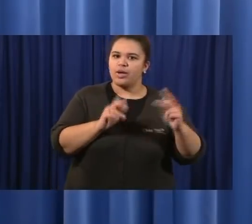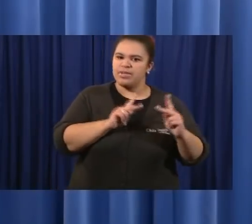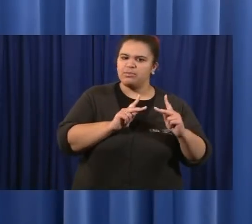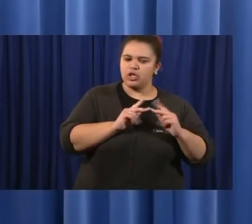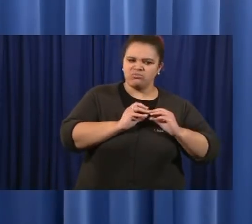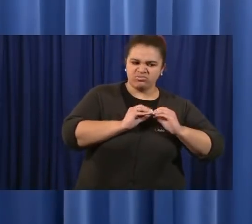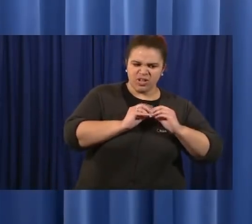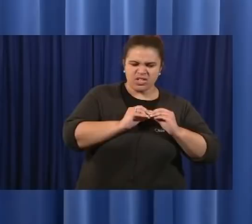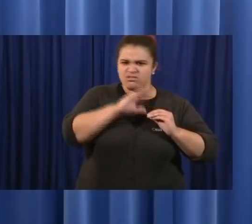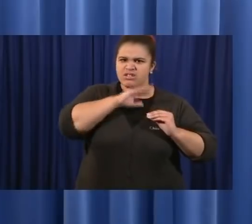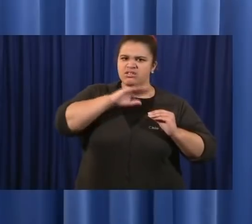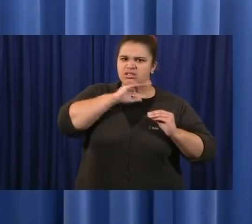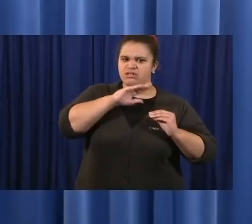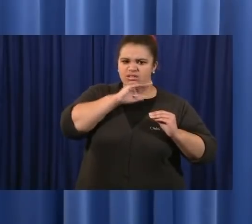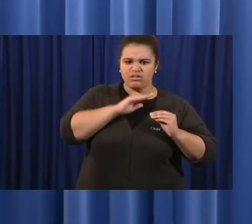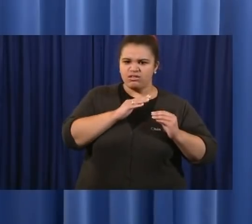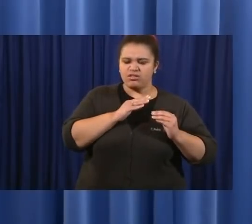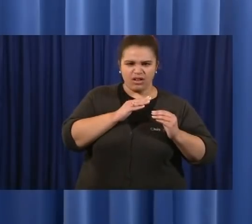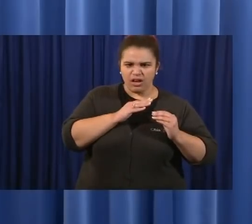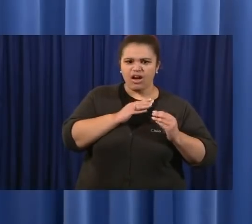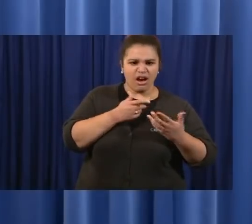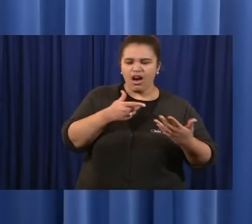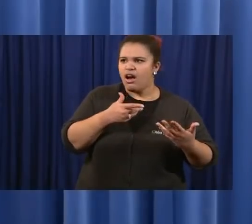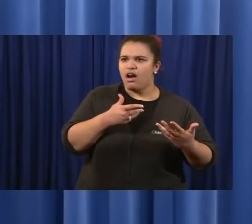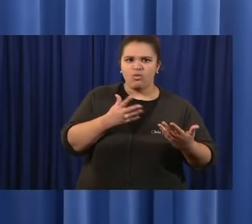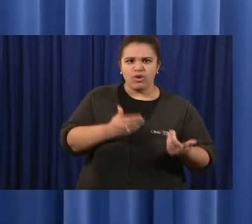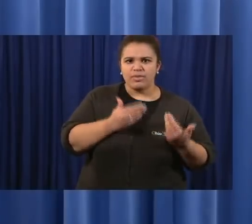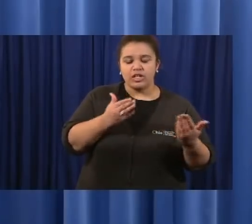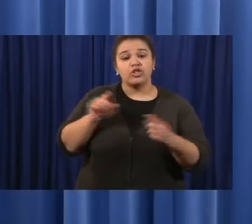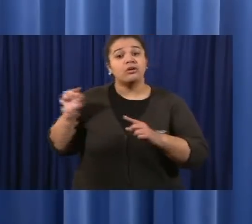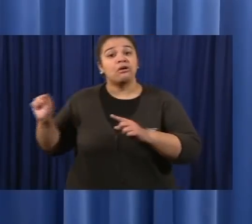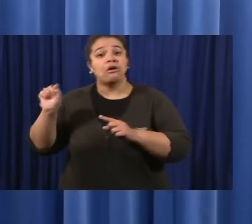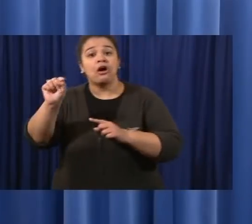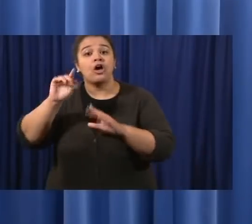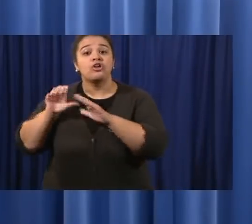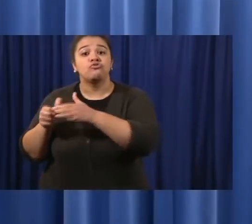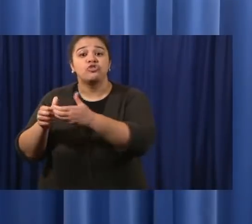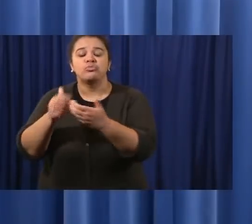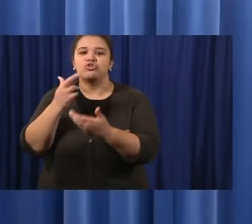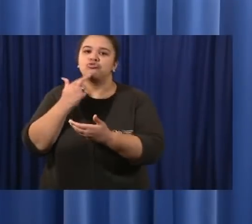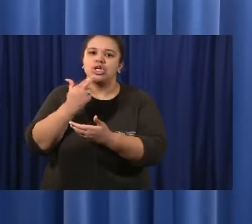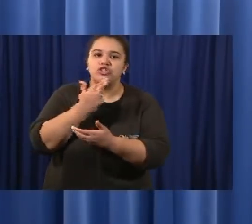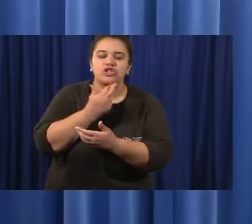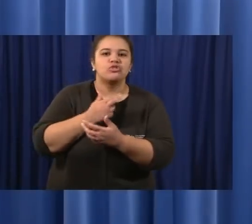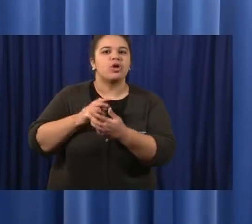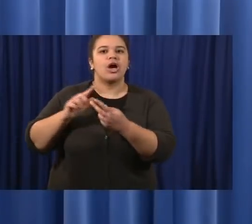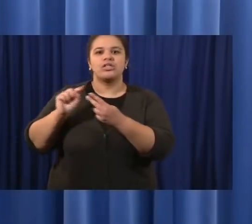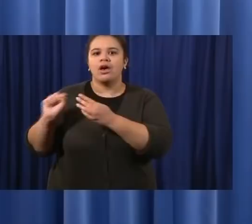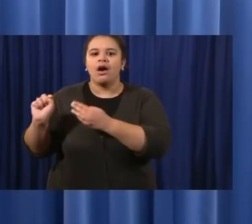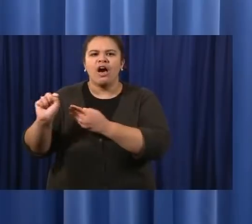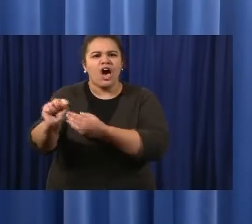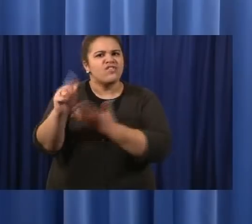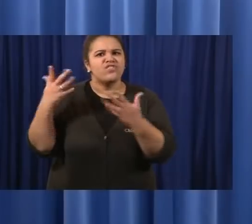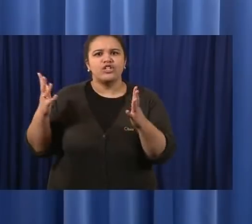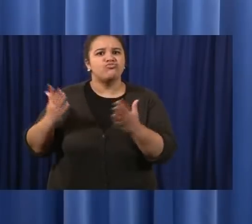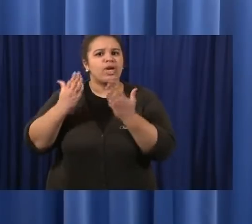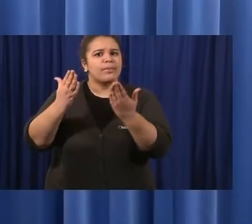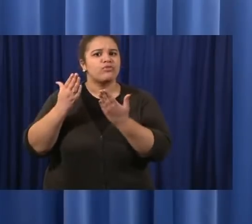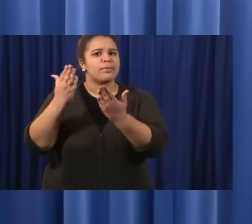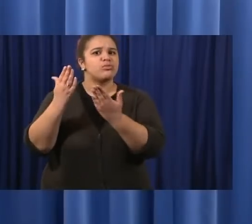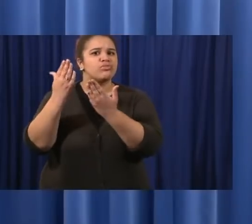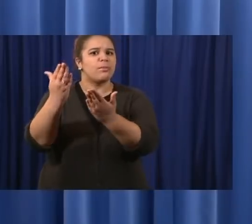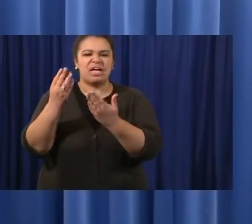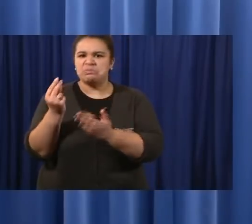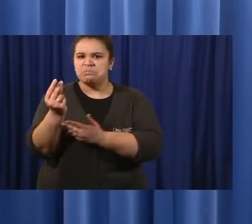frustrated that, restaurants and other groups have come up with their recommendations over a weekend or a matter of a few days, and then